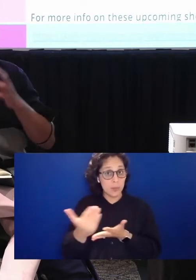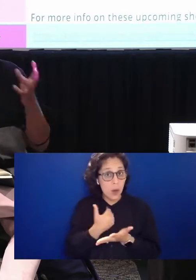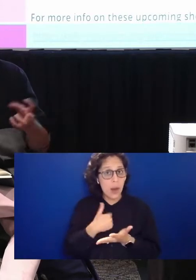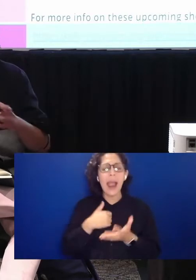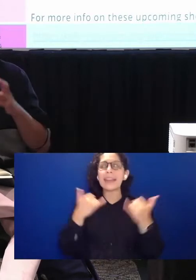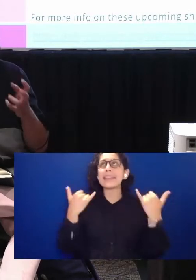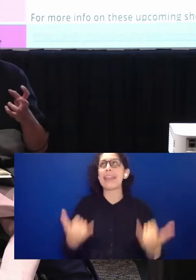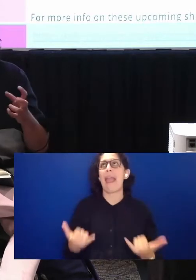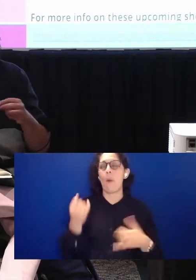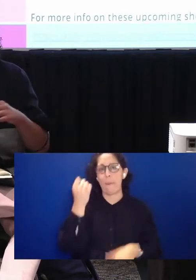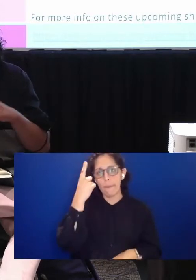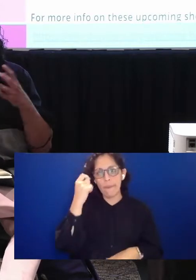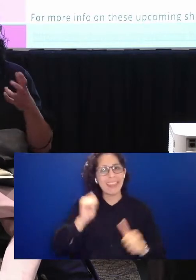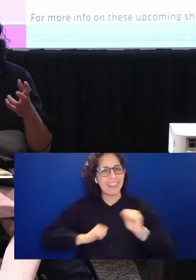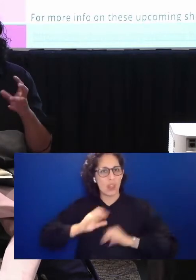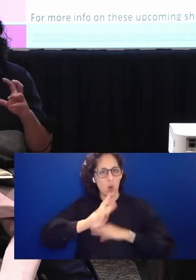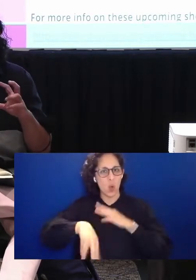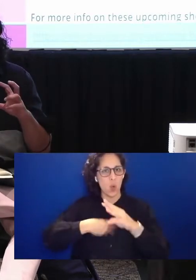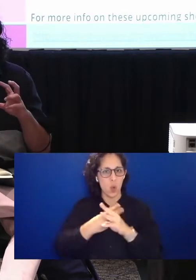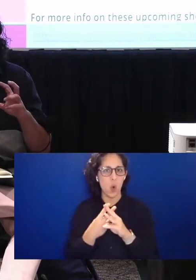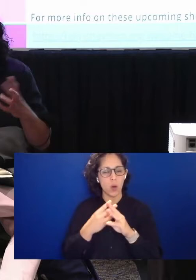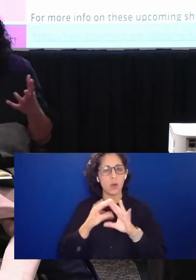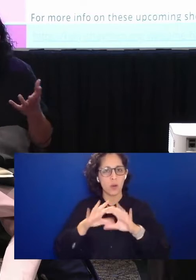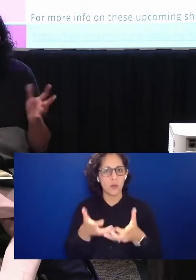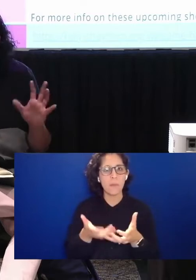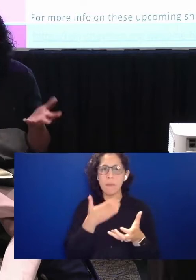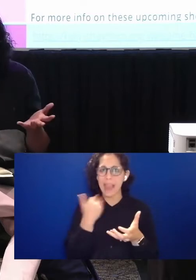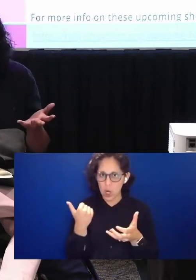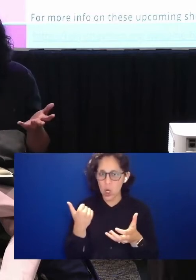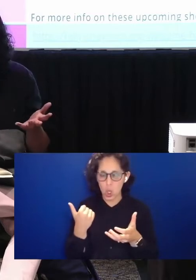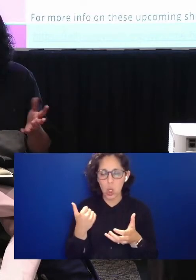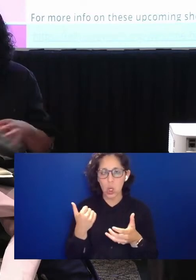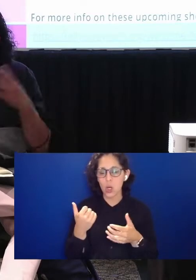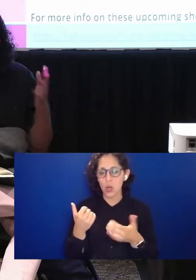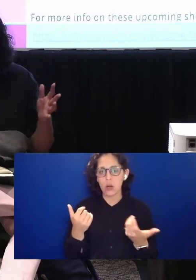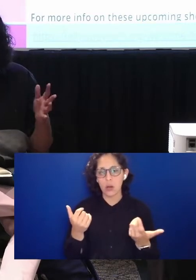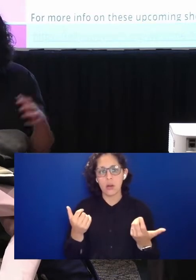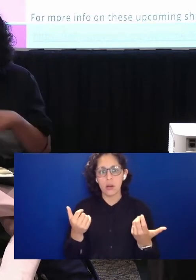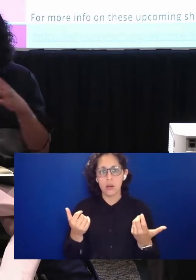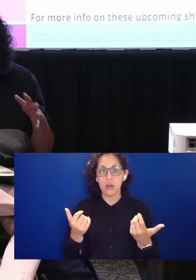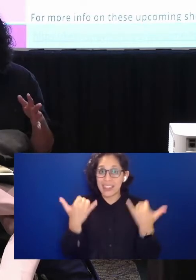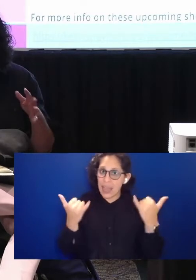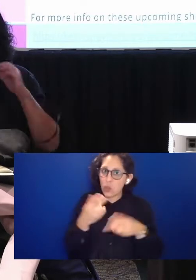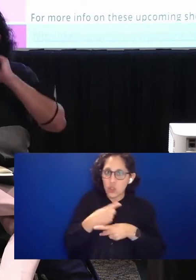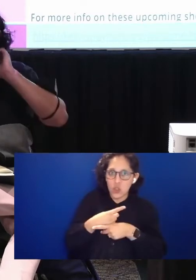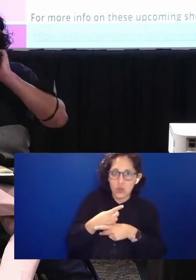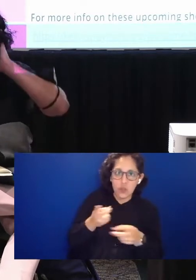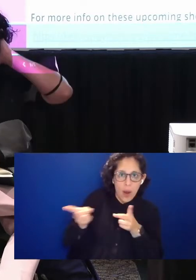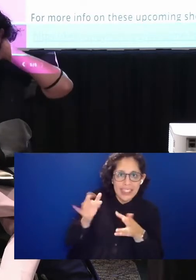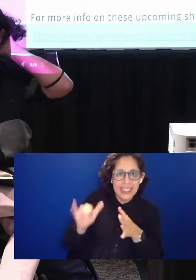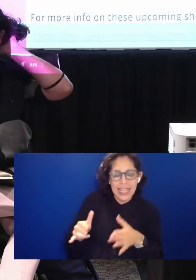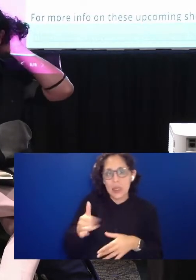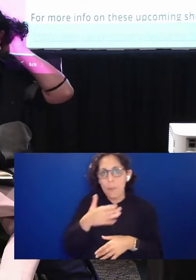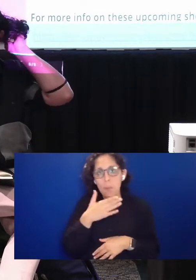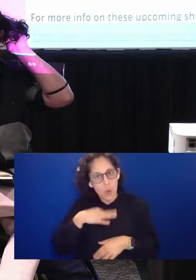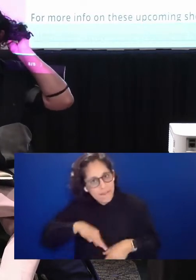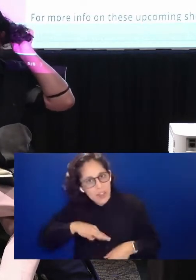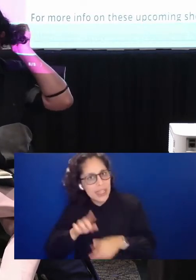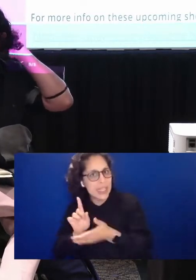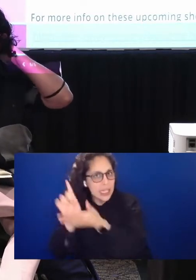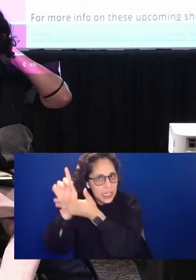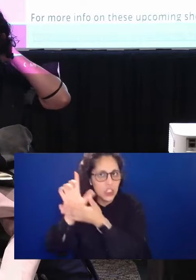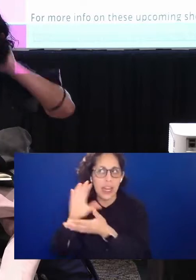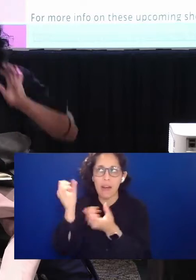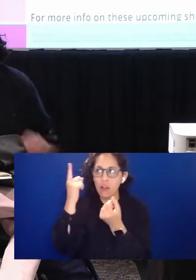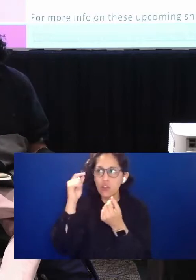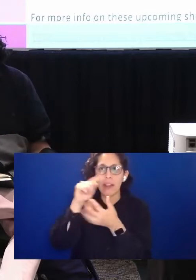the theater world a lot more, and I'm starting to be able to, I mean, I have an MFA in directing, and that's real privilege, and that's real access. Like, I understand all those, I